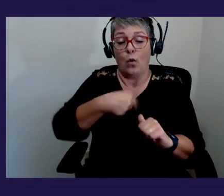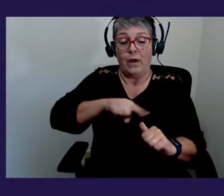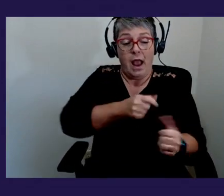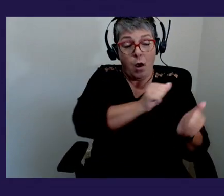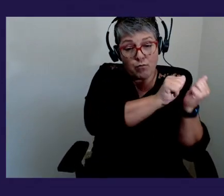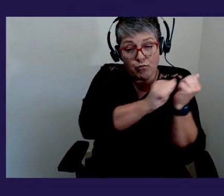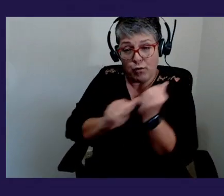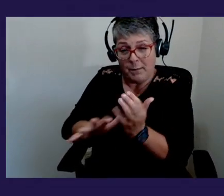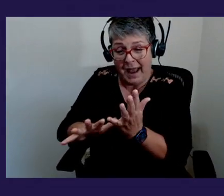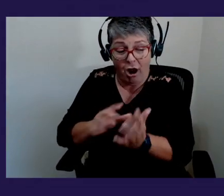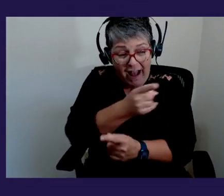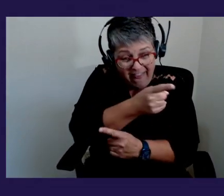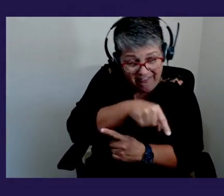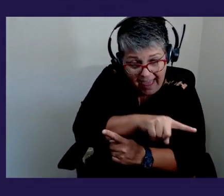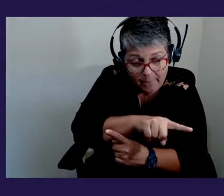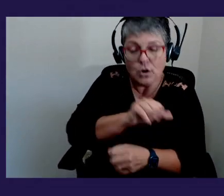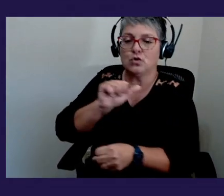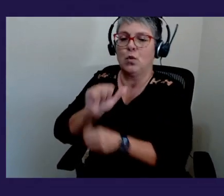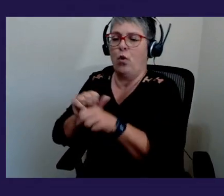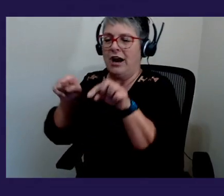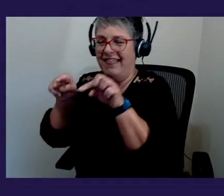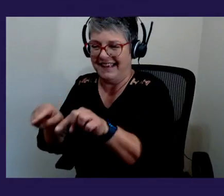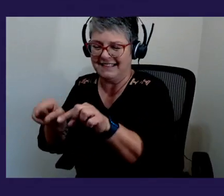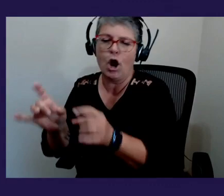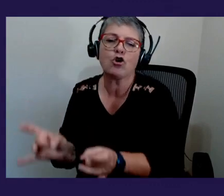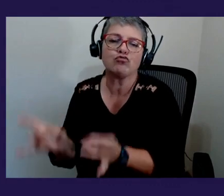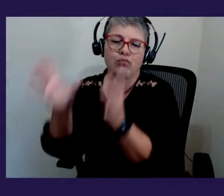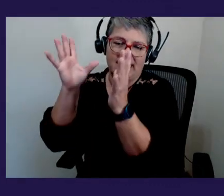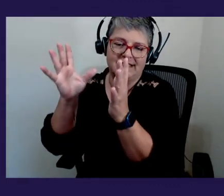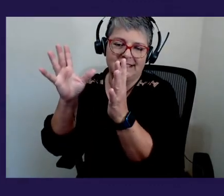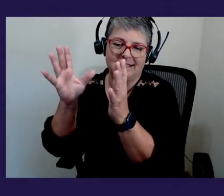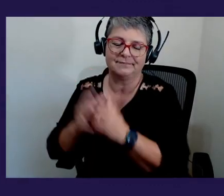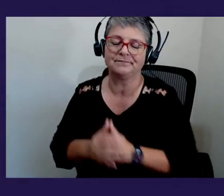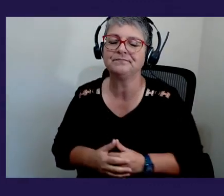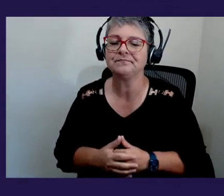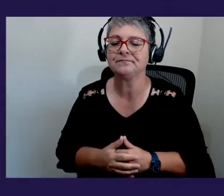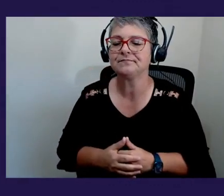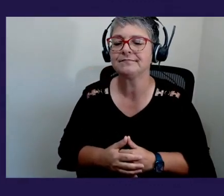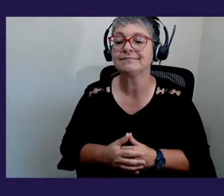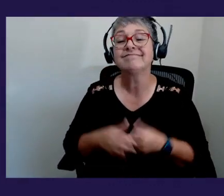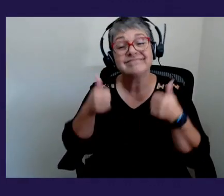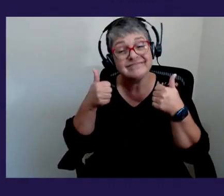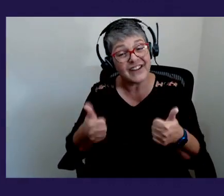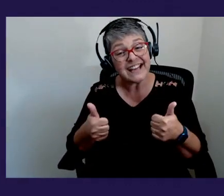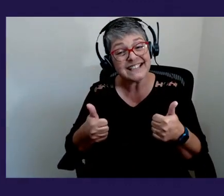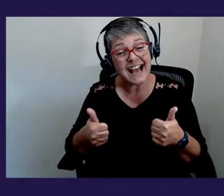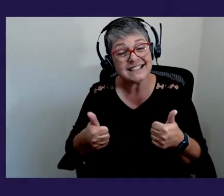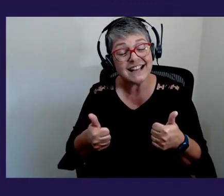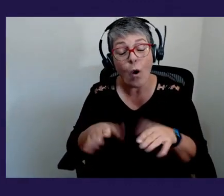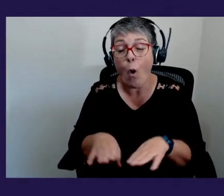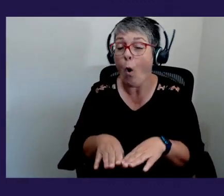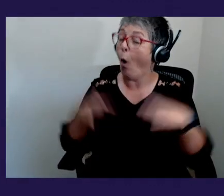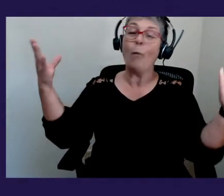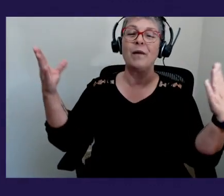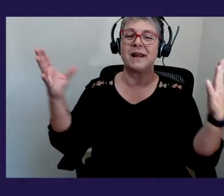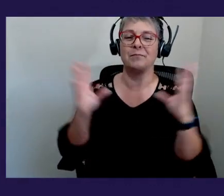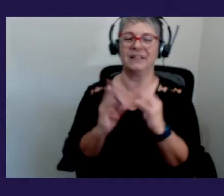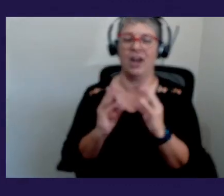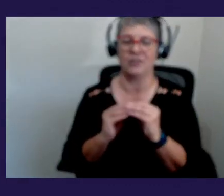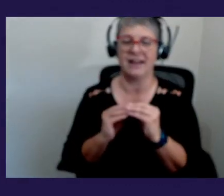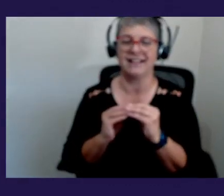how excellent. All three of you were great. This is a fantastic opening plenary. So thanks to the three of you for setting us up perfectly for the rest of the